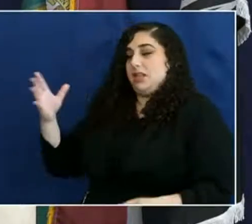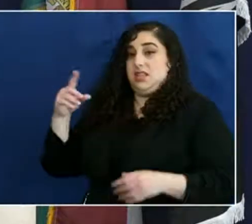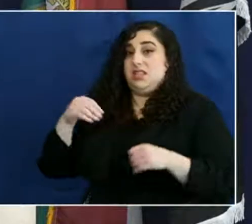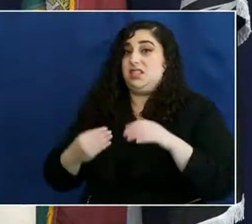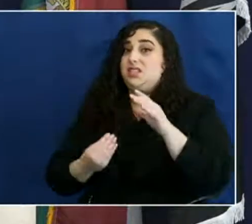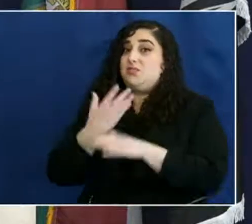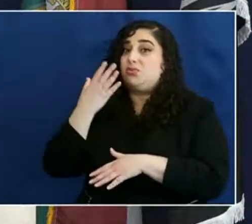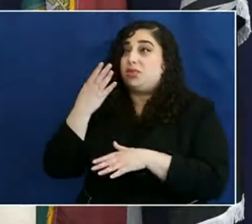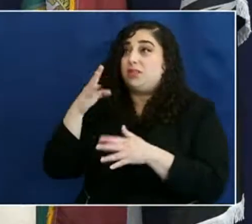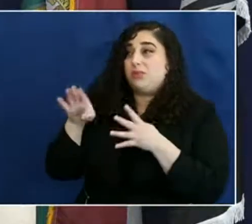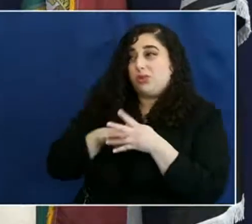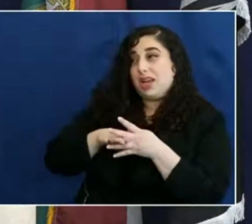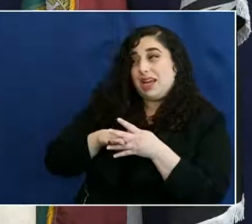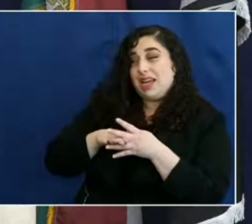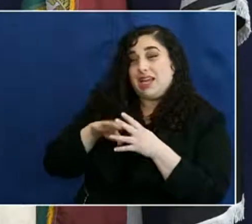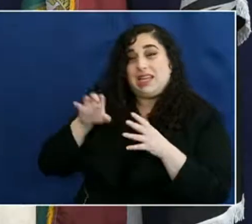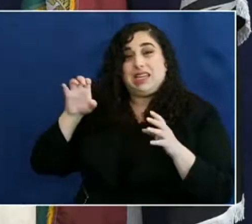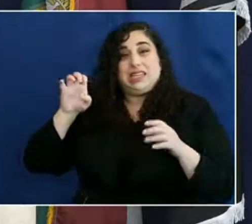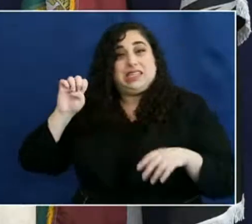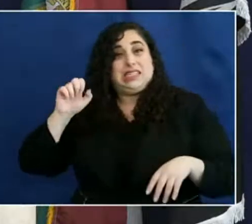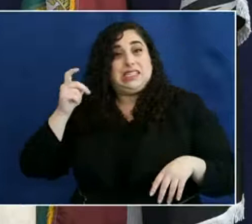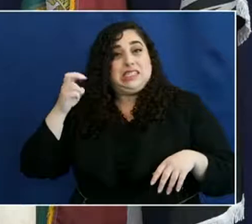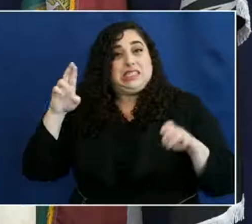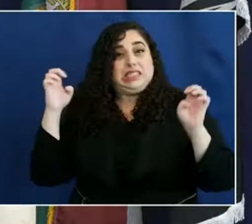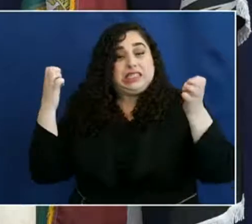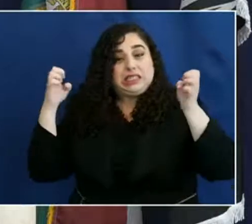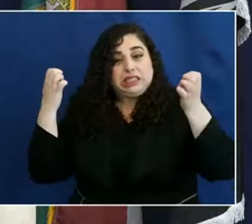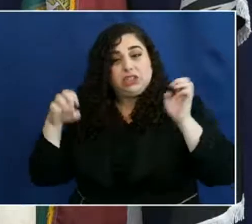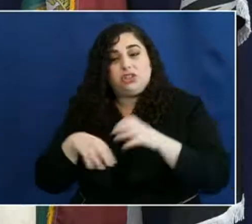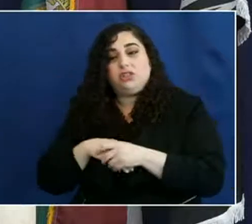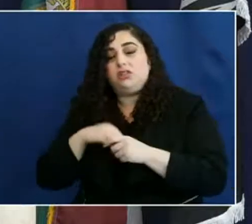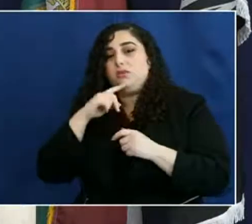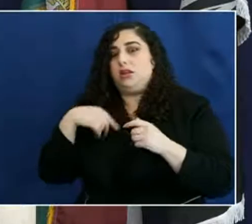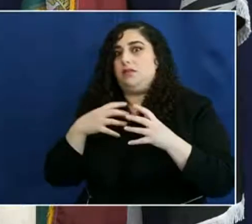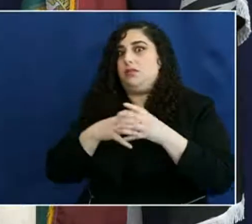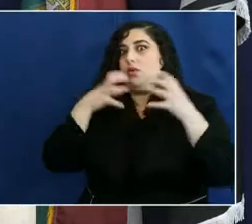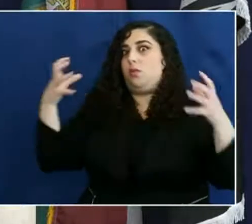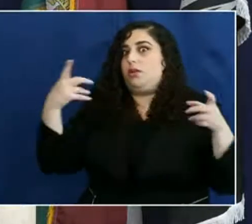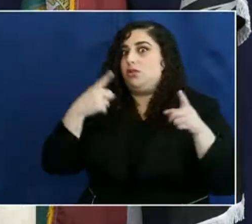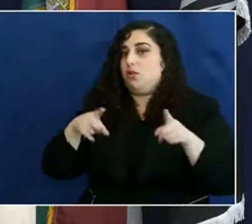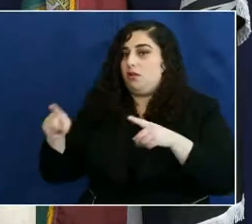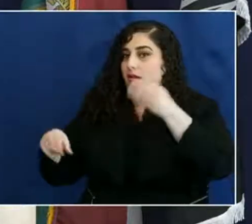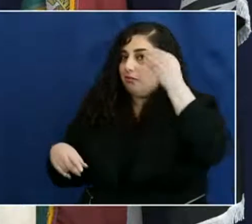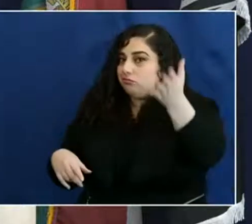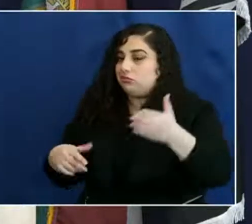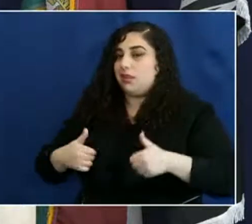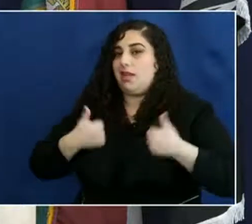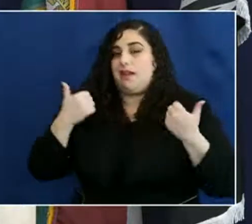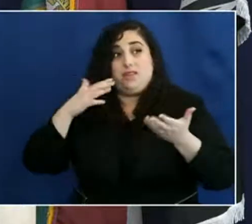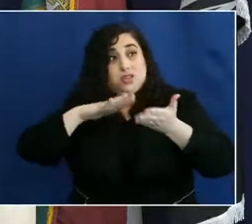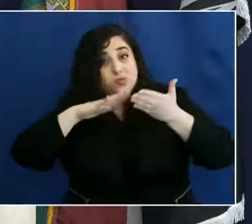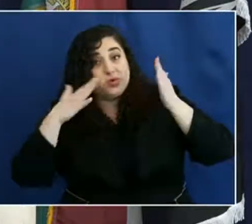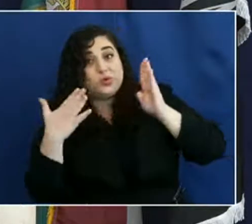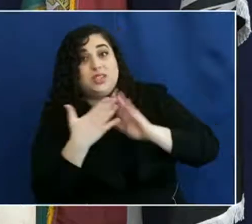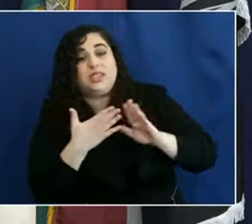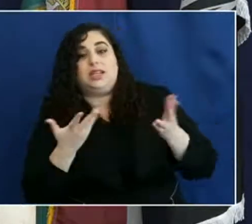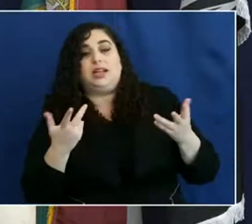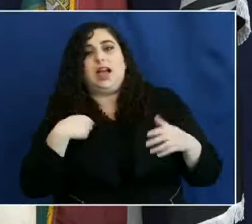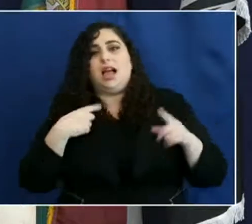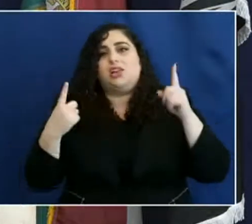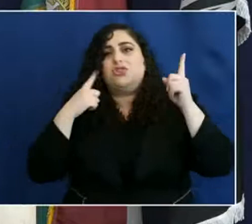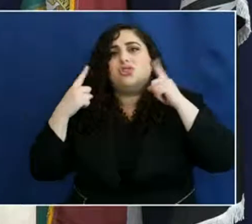kind of question. There's a lot going on. You know, I live downtown. I'm already hearing there was a party bus that went by when I was walking my